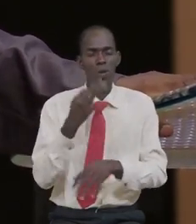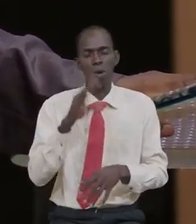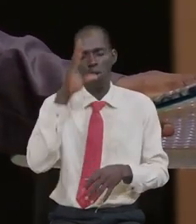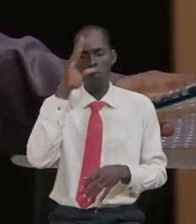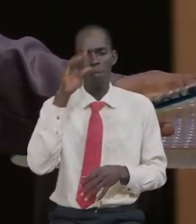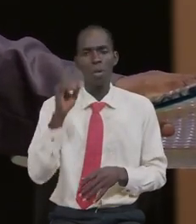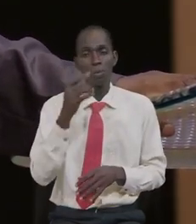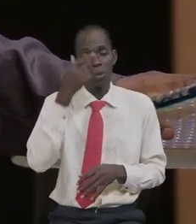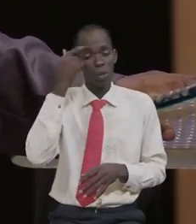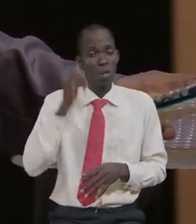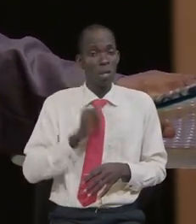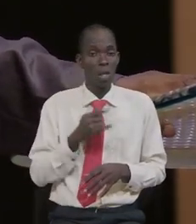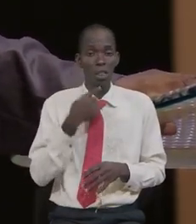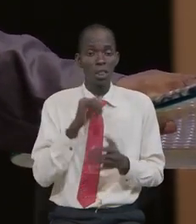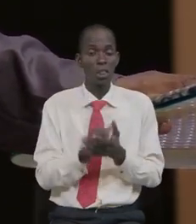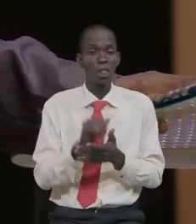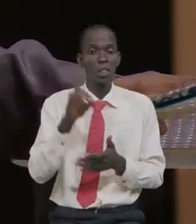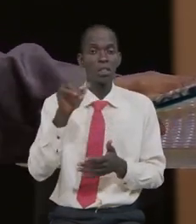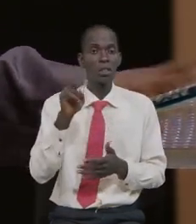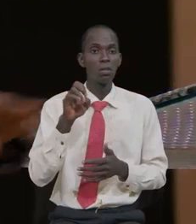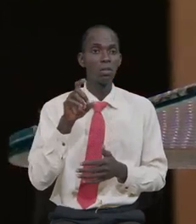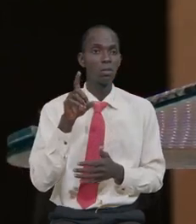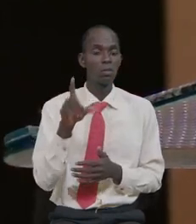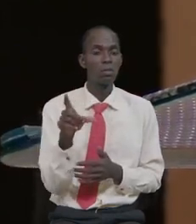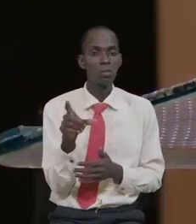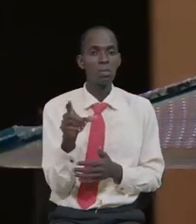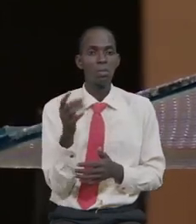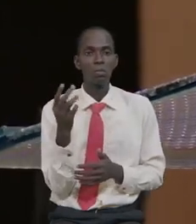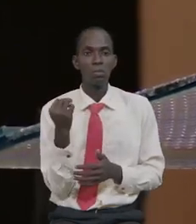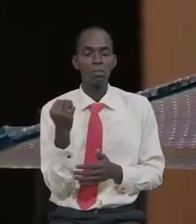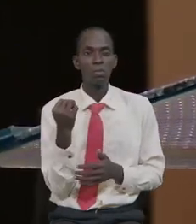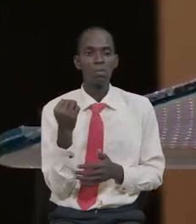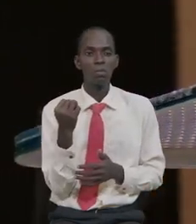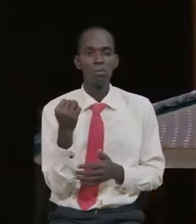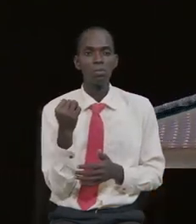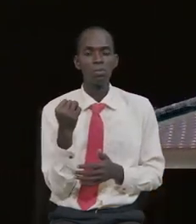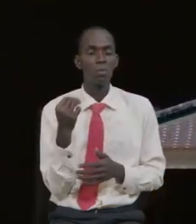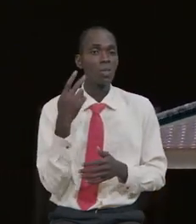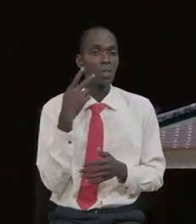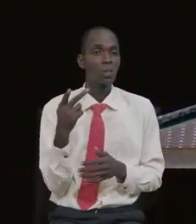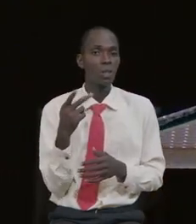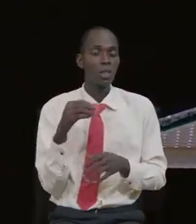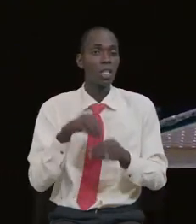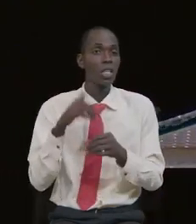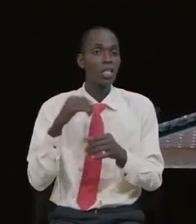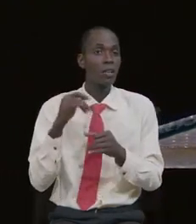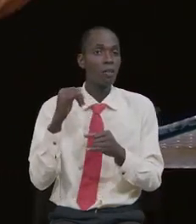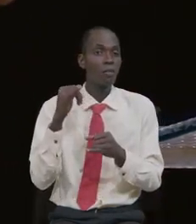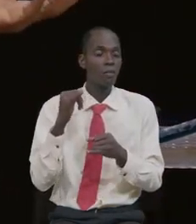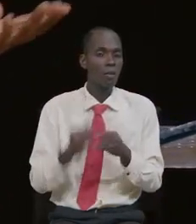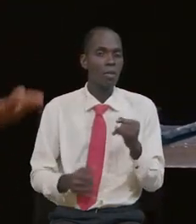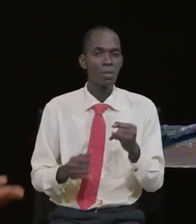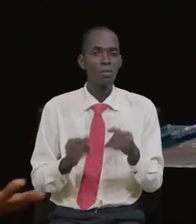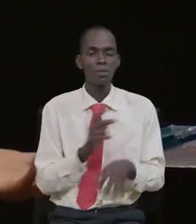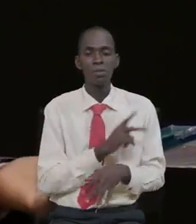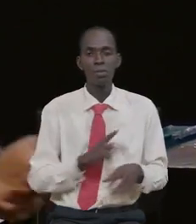have dominion with the Son of Man, with the Lord Jesus, eventually in the final kingdom. And